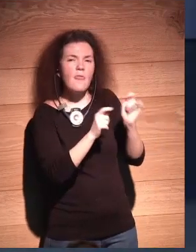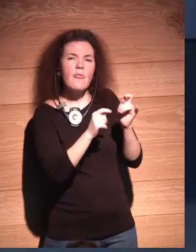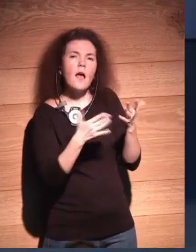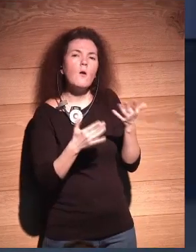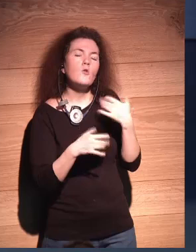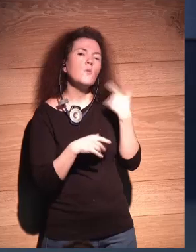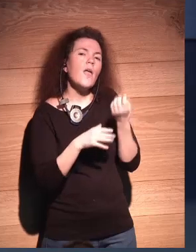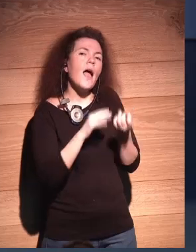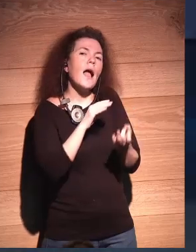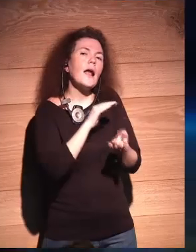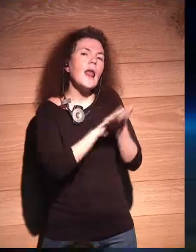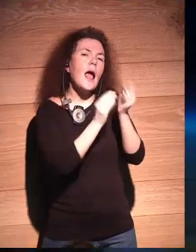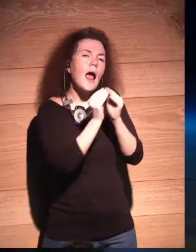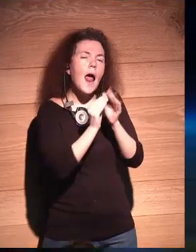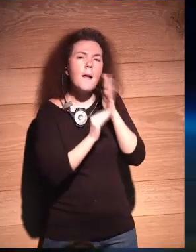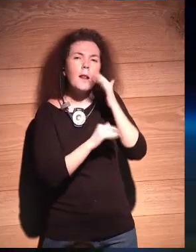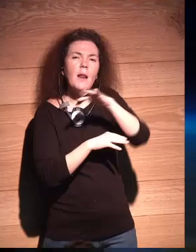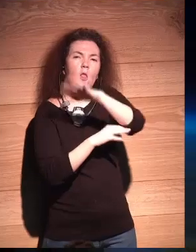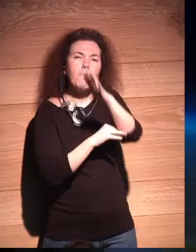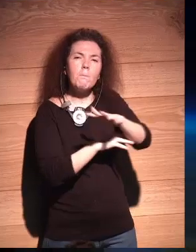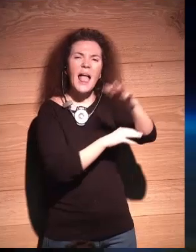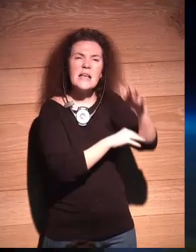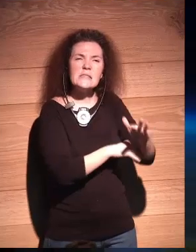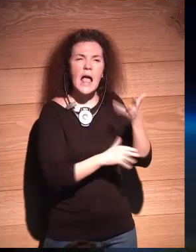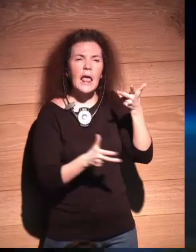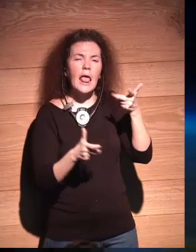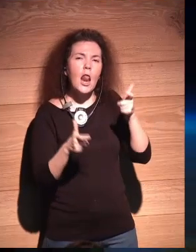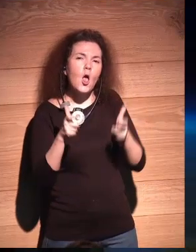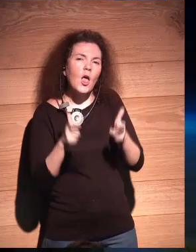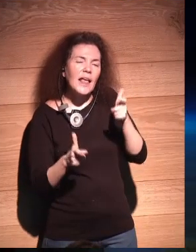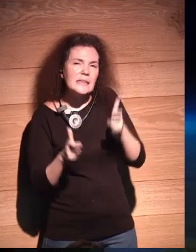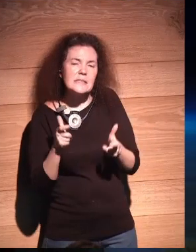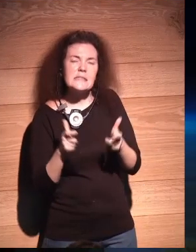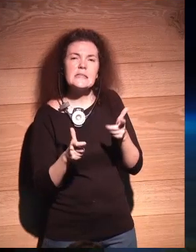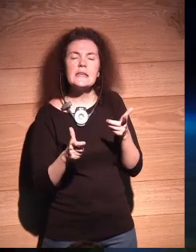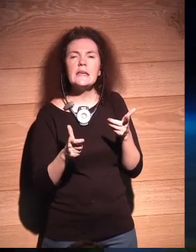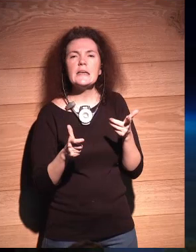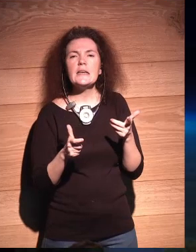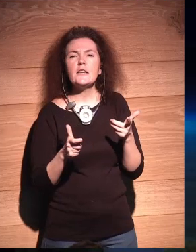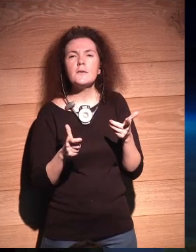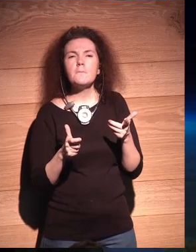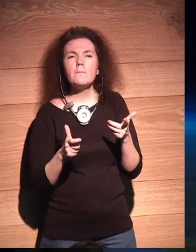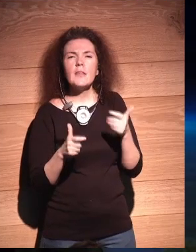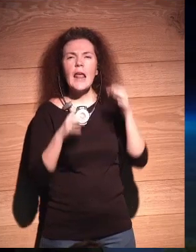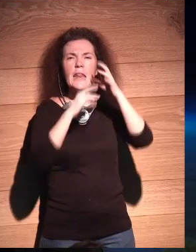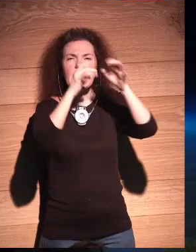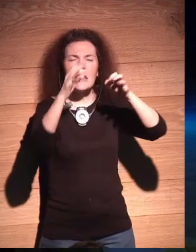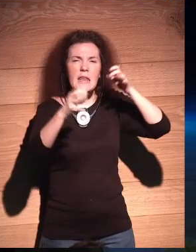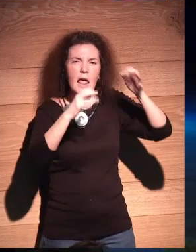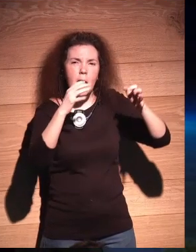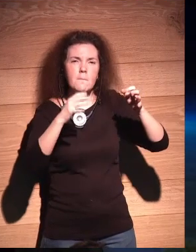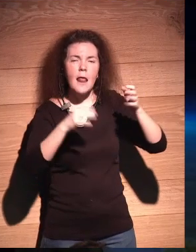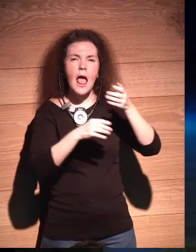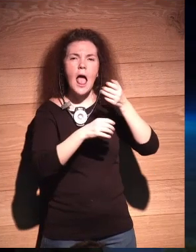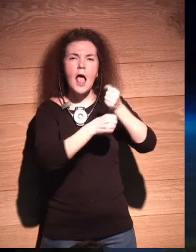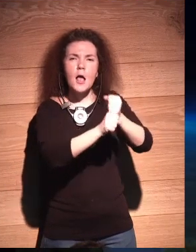Western sort of landscape with a lot of, fog and ponies, miniature ponies, and